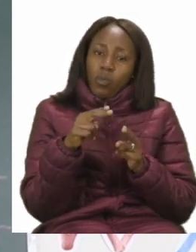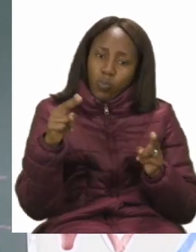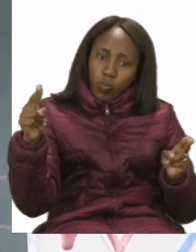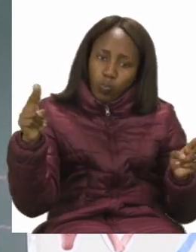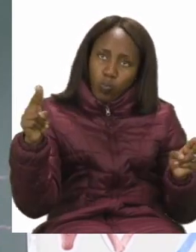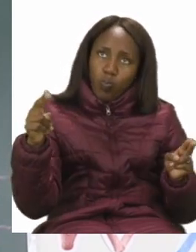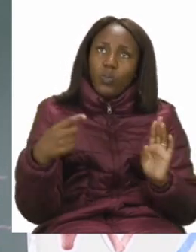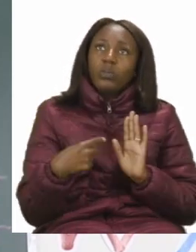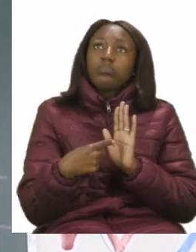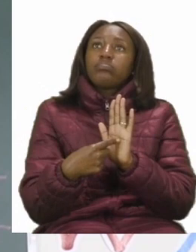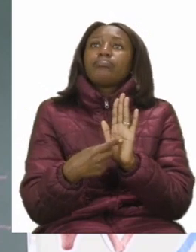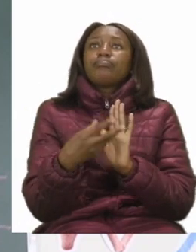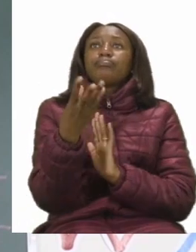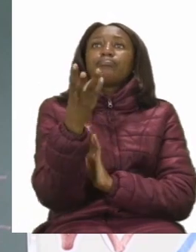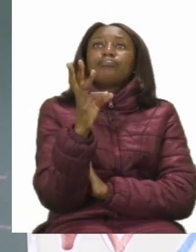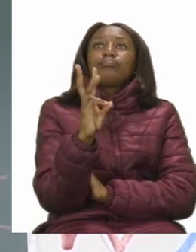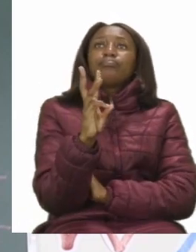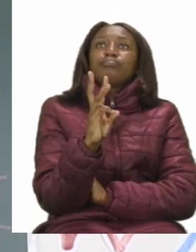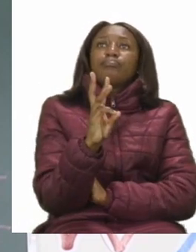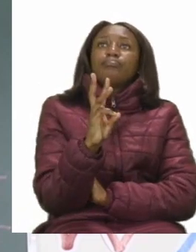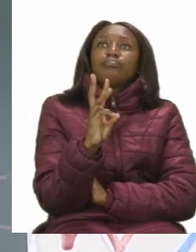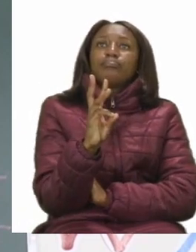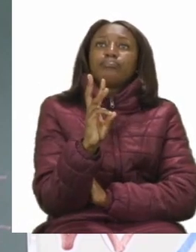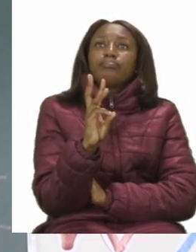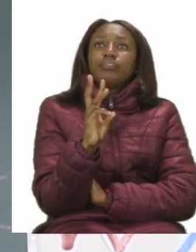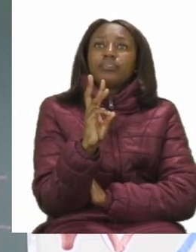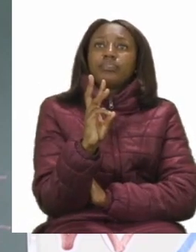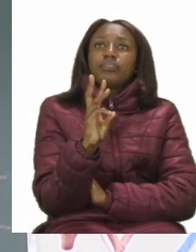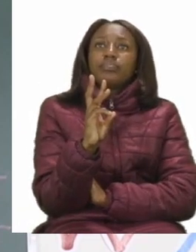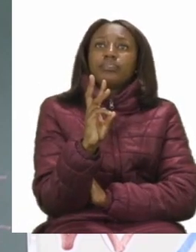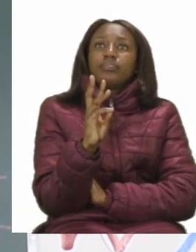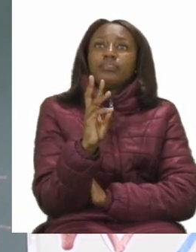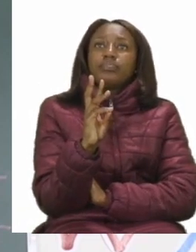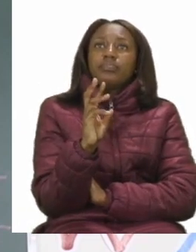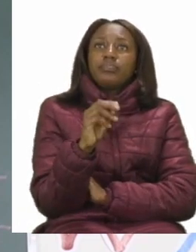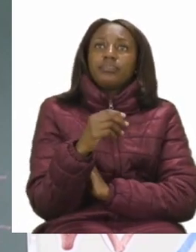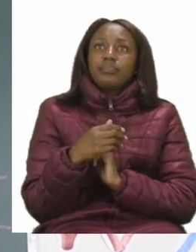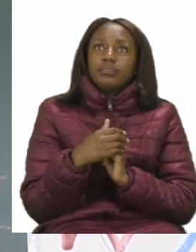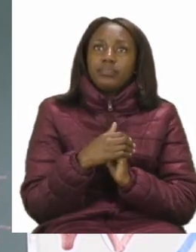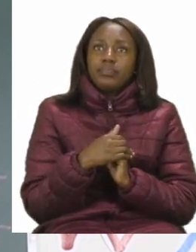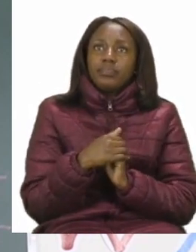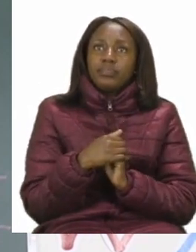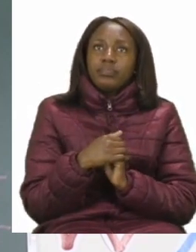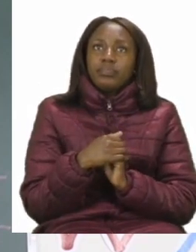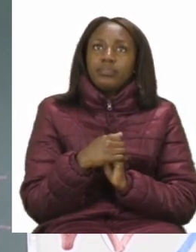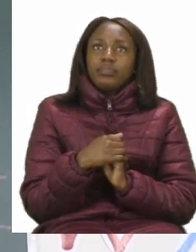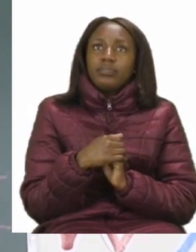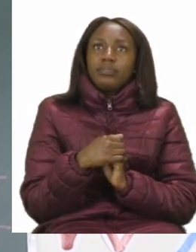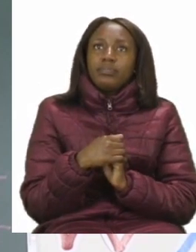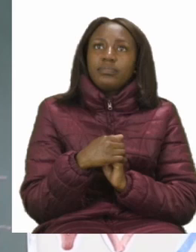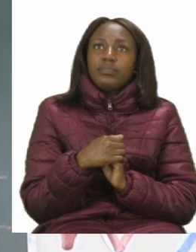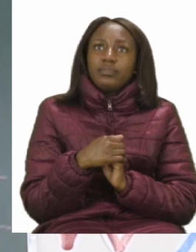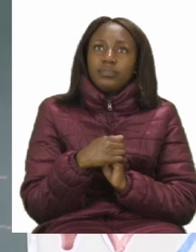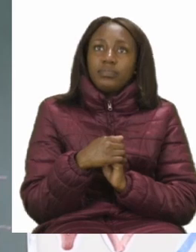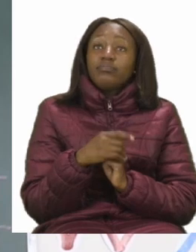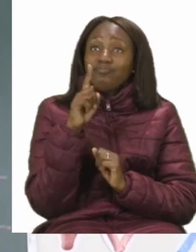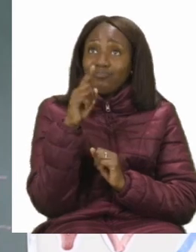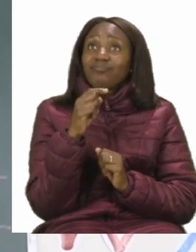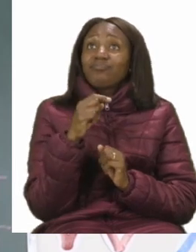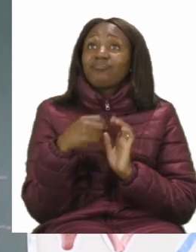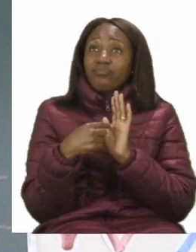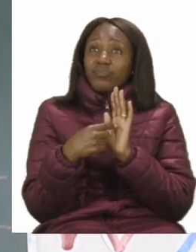long hand we put at our 6 again because, like we said earlier, it